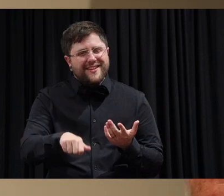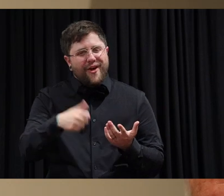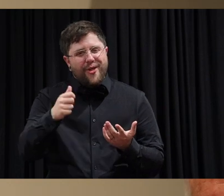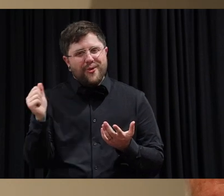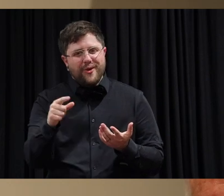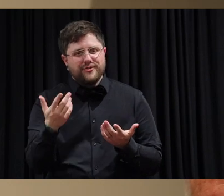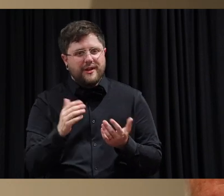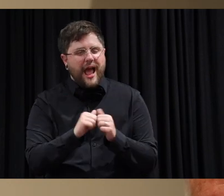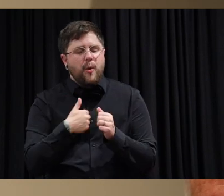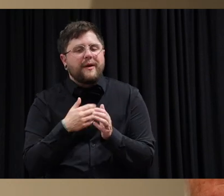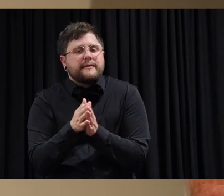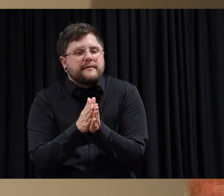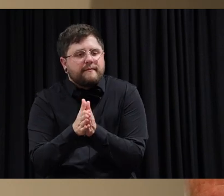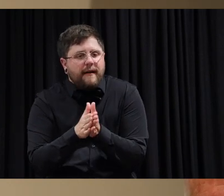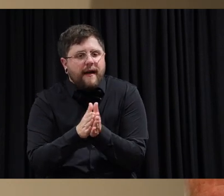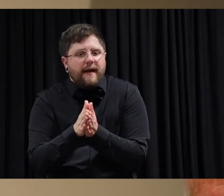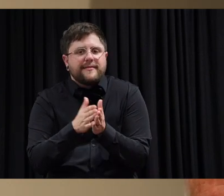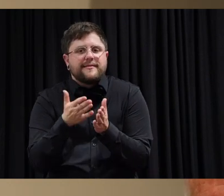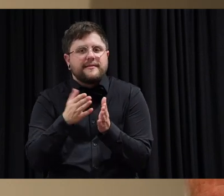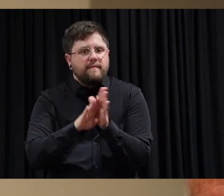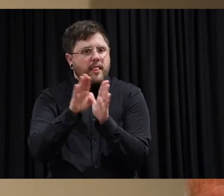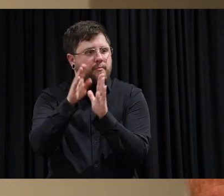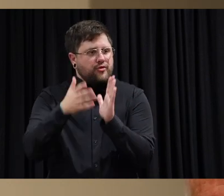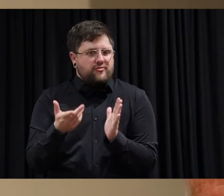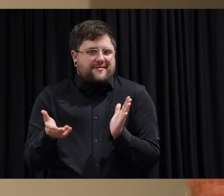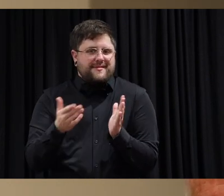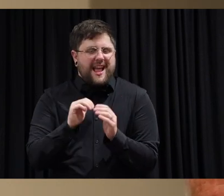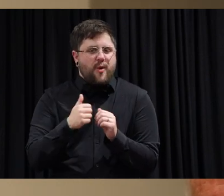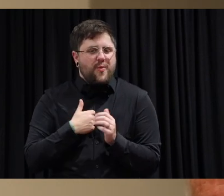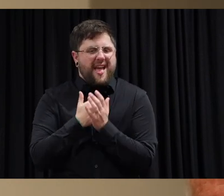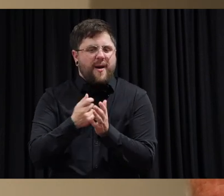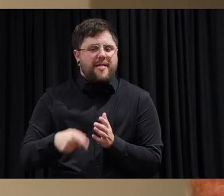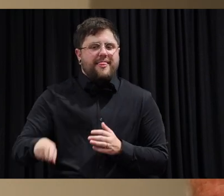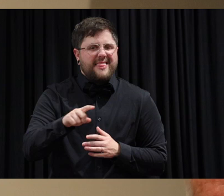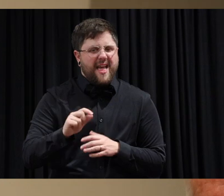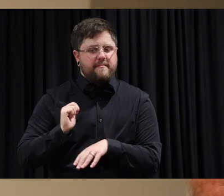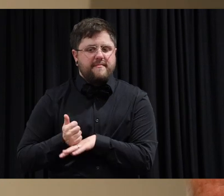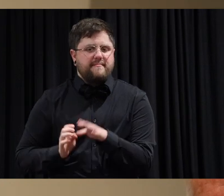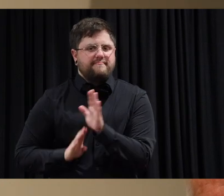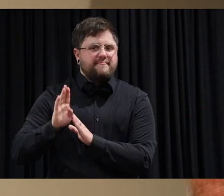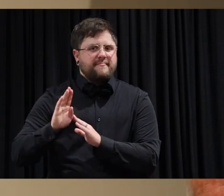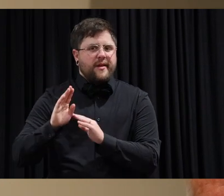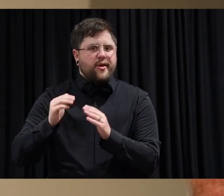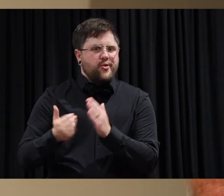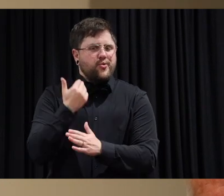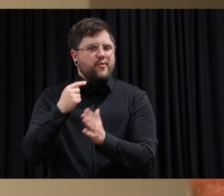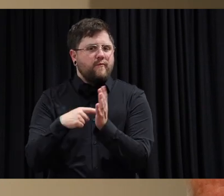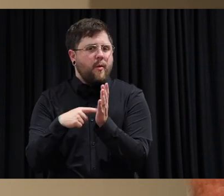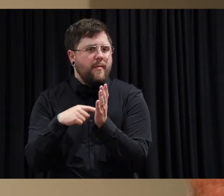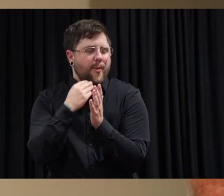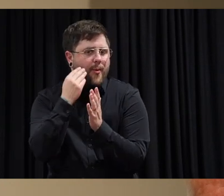of incentivizing developers to build affordable homes, but then